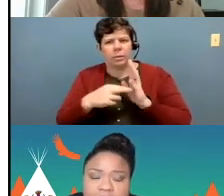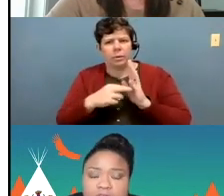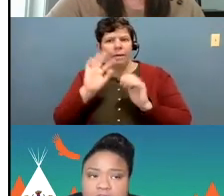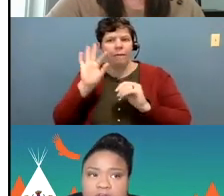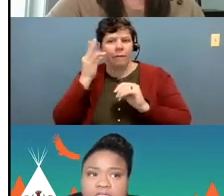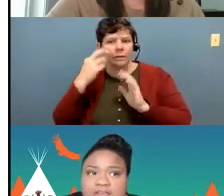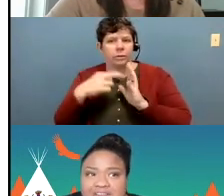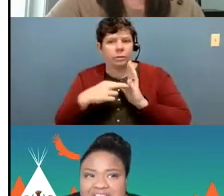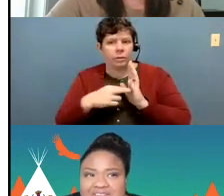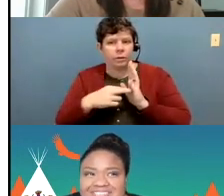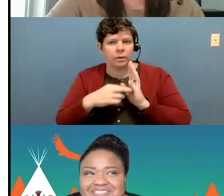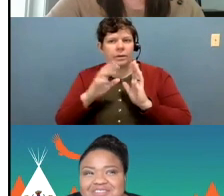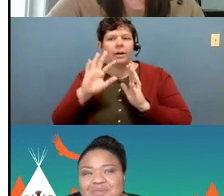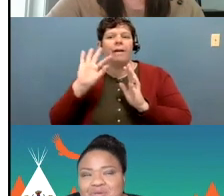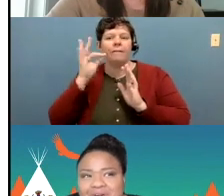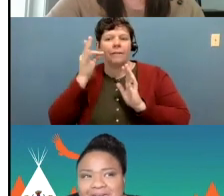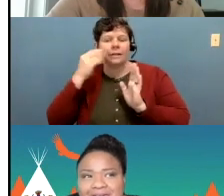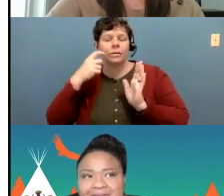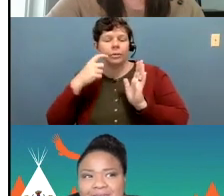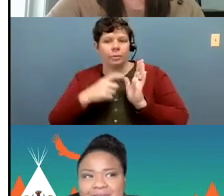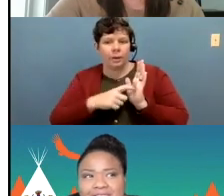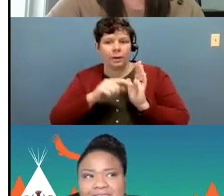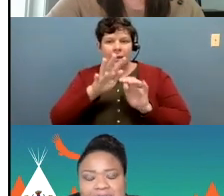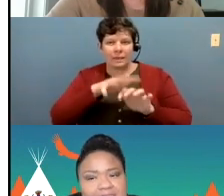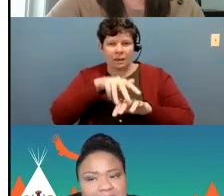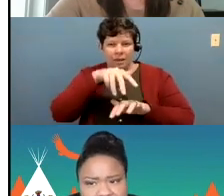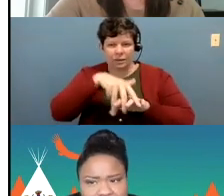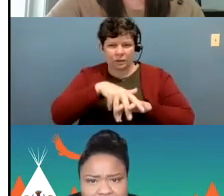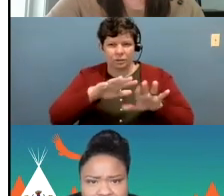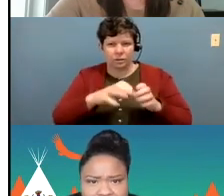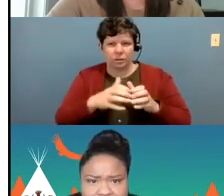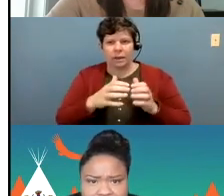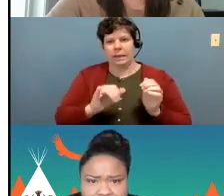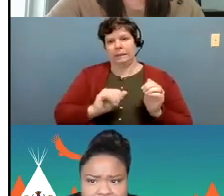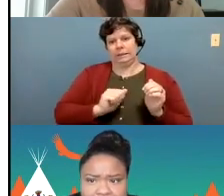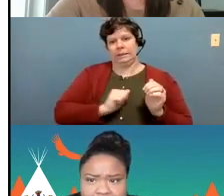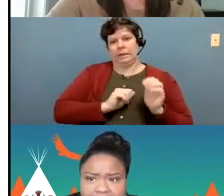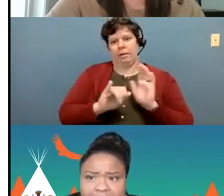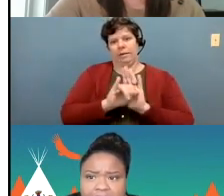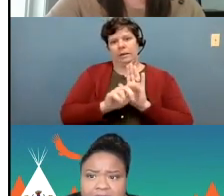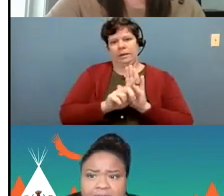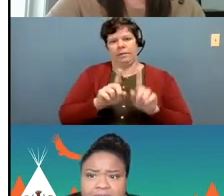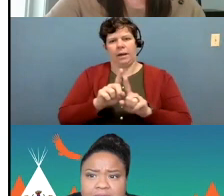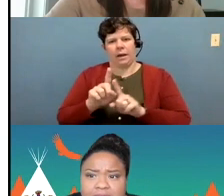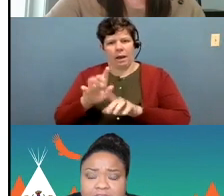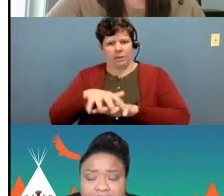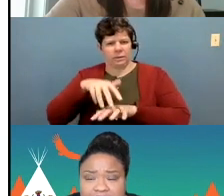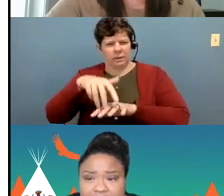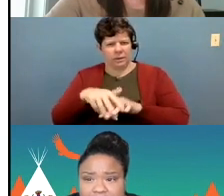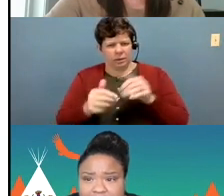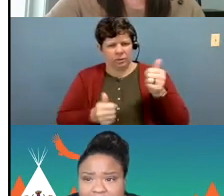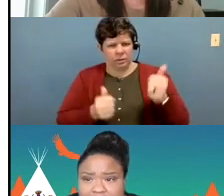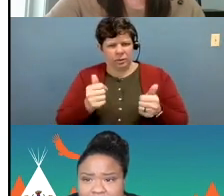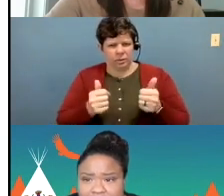or enrolled in a federally recognized tribe, or can somebody self-identify as Indigenous? So that's actually a